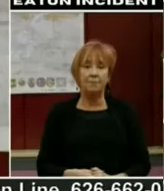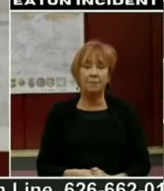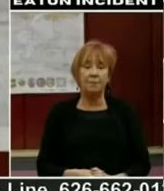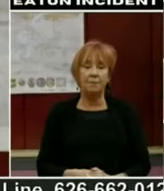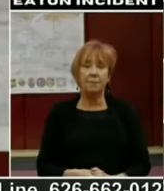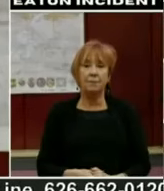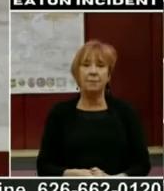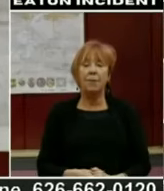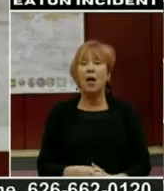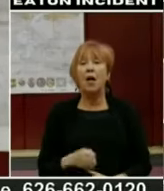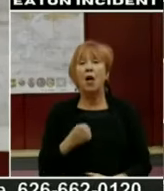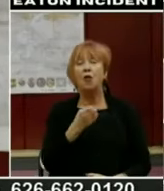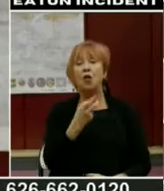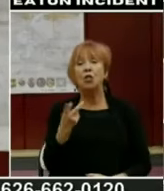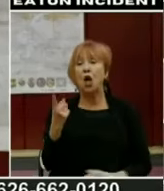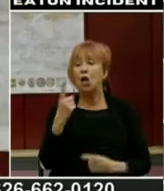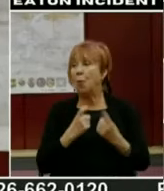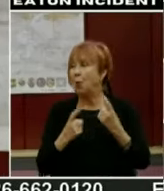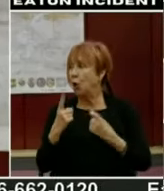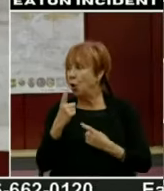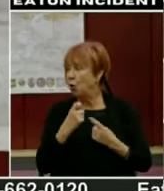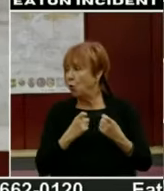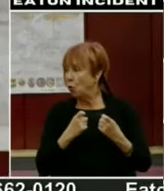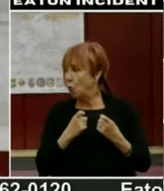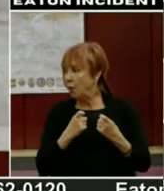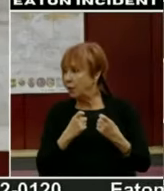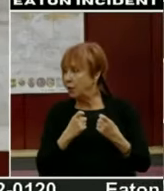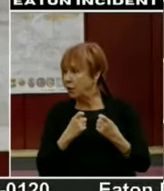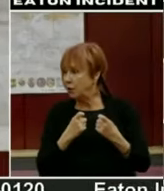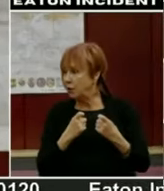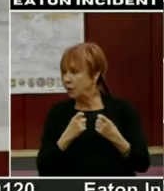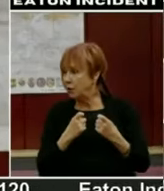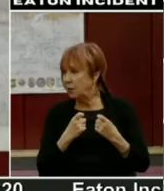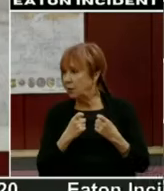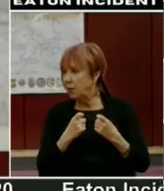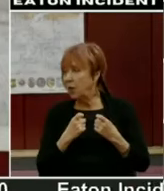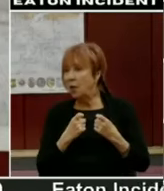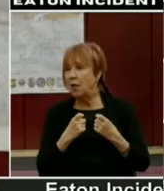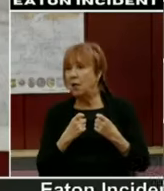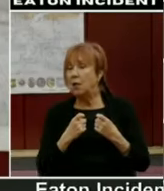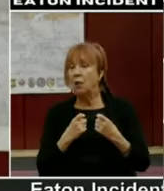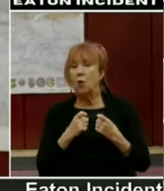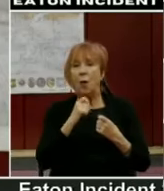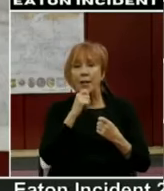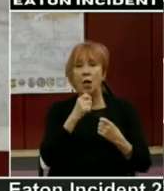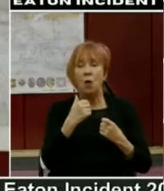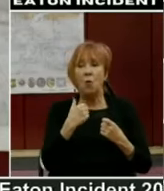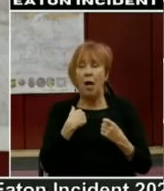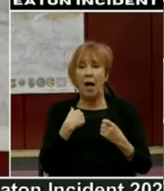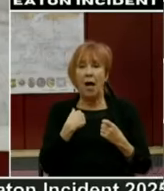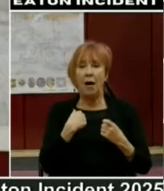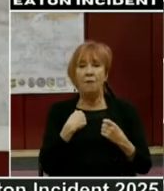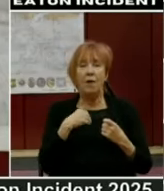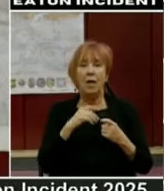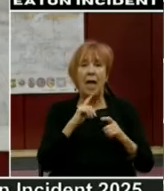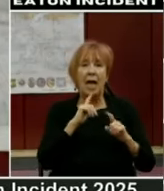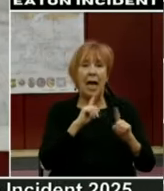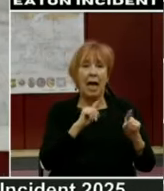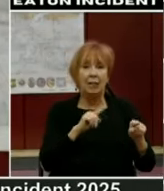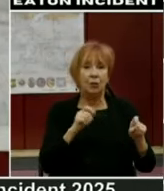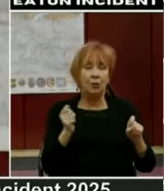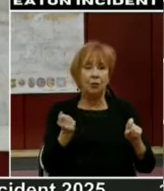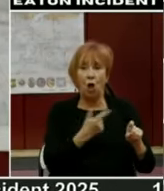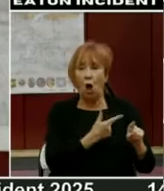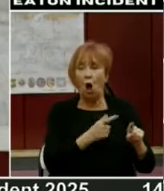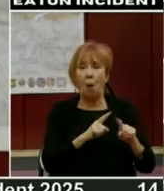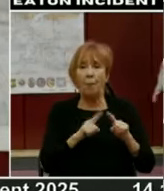There's been a couple of questions about the school systems, and we got some answers. We don't have them all, but we will be following up. But I'd like to ask Dr. Elizabeth Blanco, the